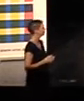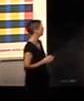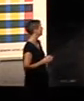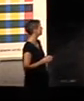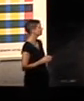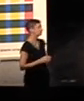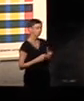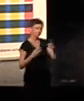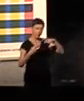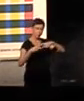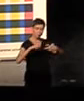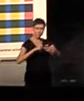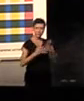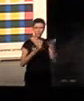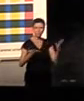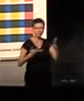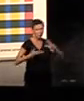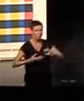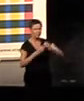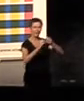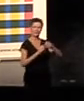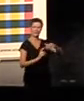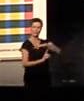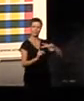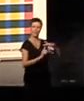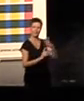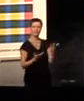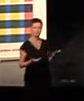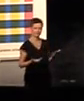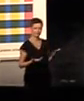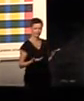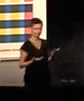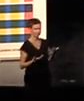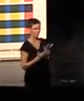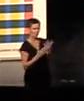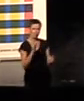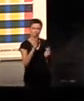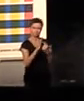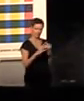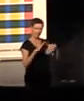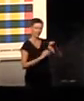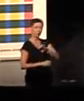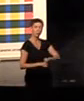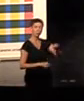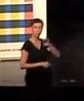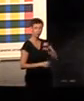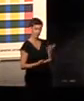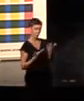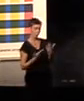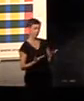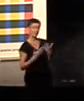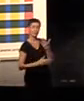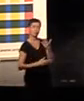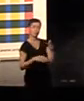brussel sissen creative nat center of innovatief creation in europe and actually de contempory performing